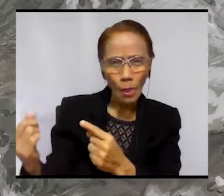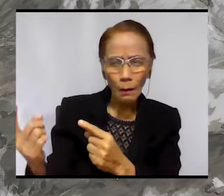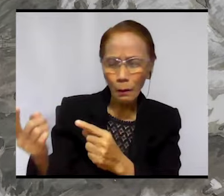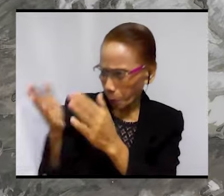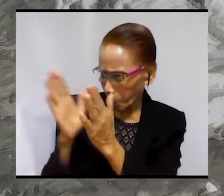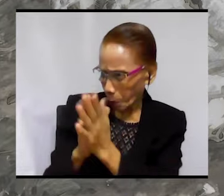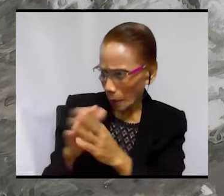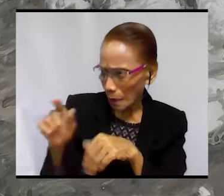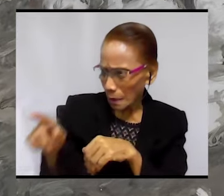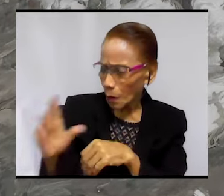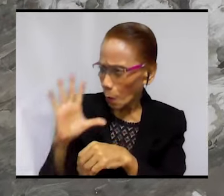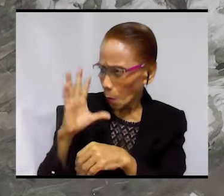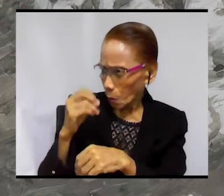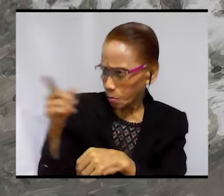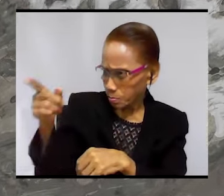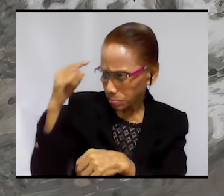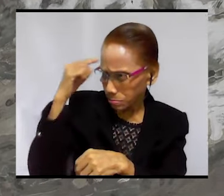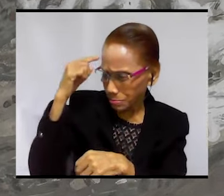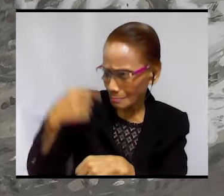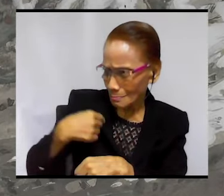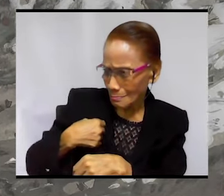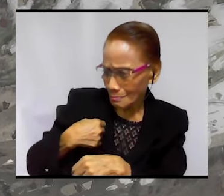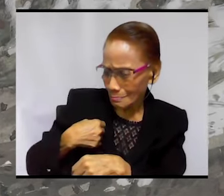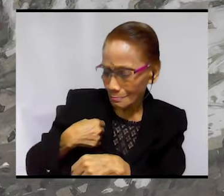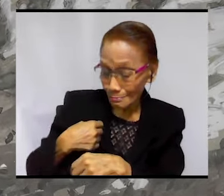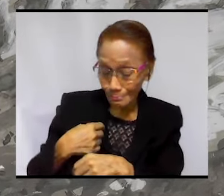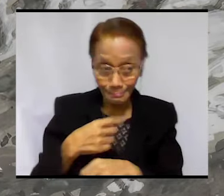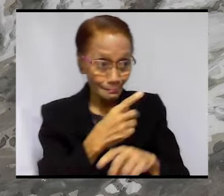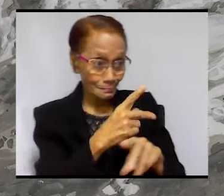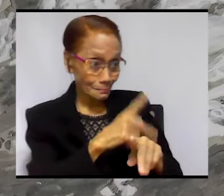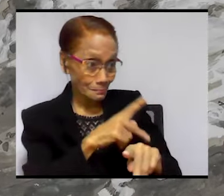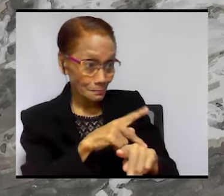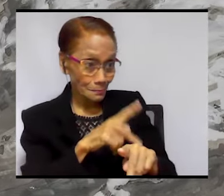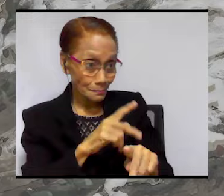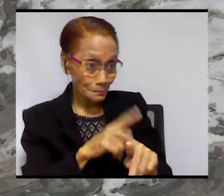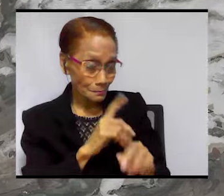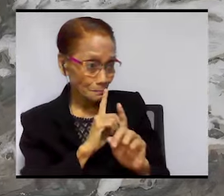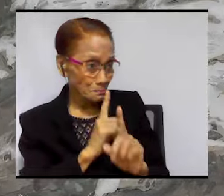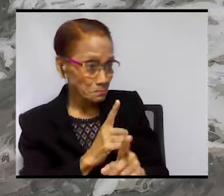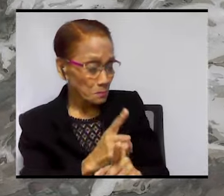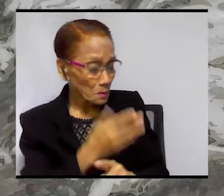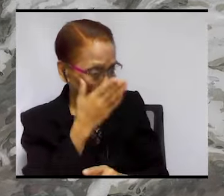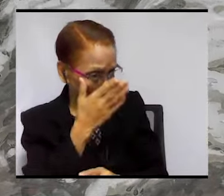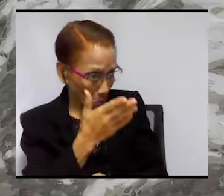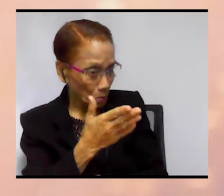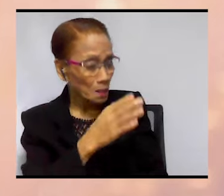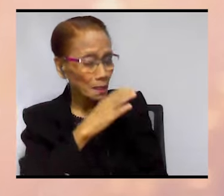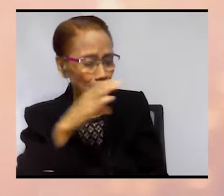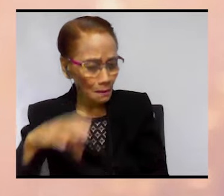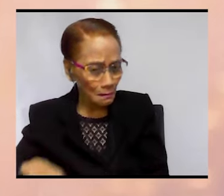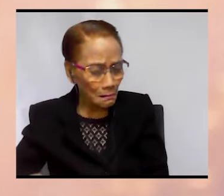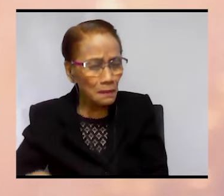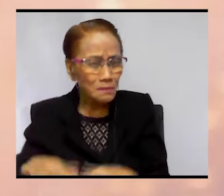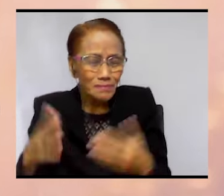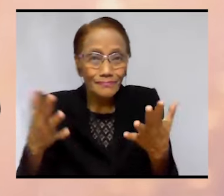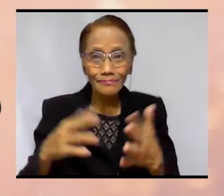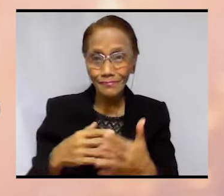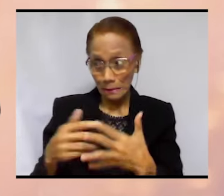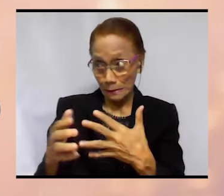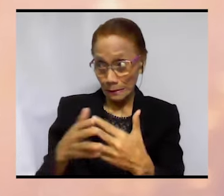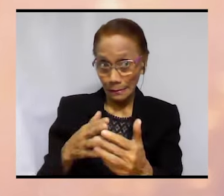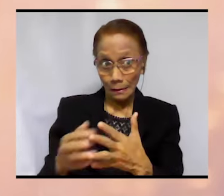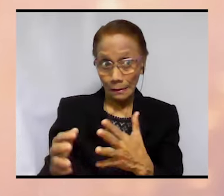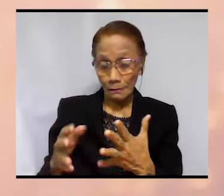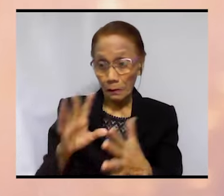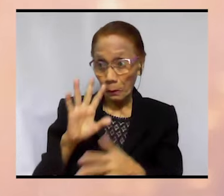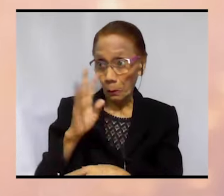do you say that I am?" Peter rightly answers, "You are the Christ." However, when